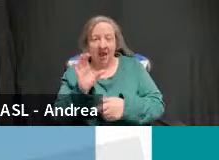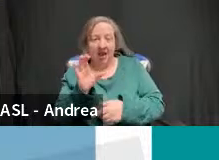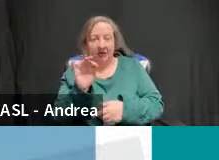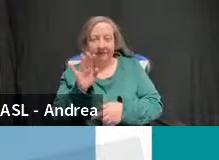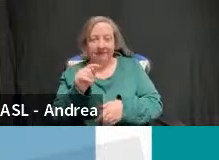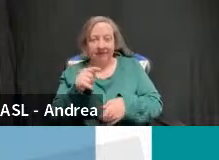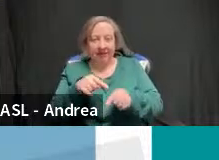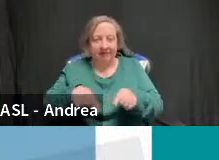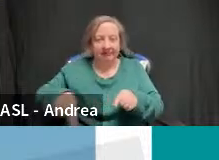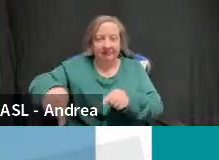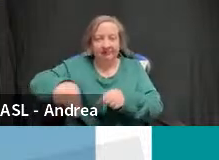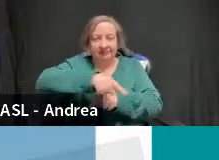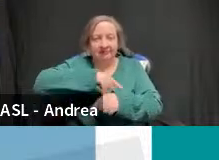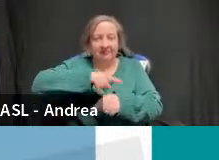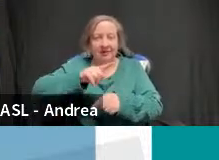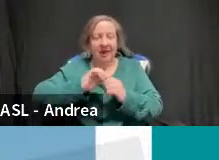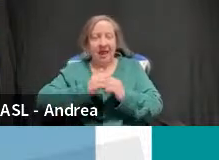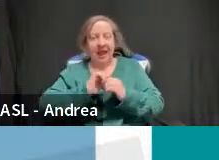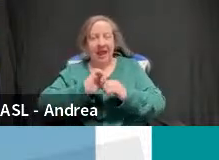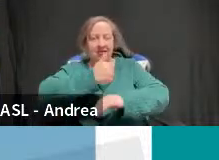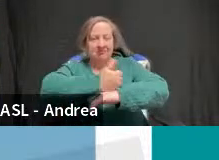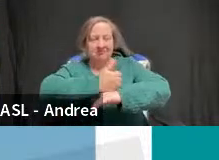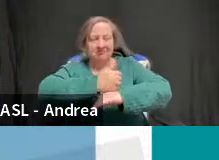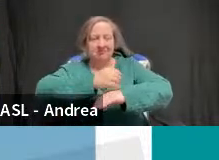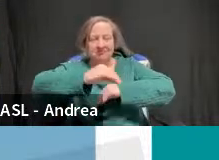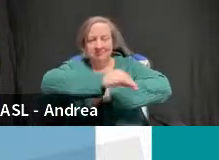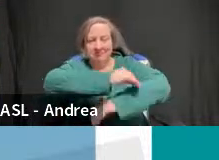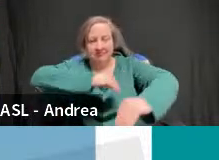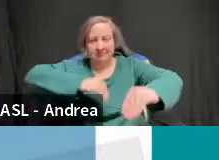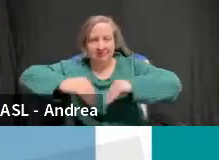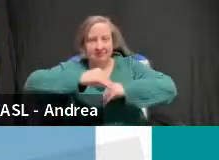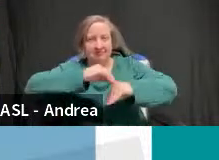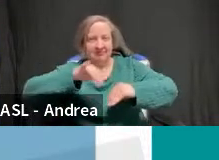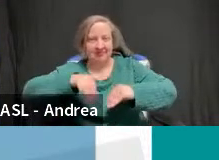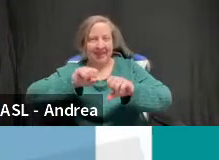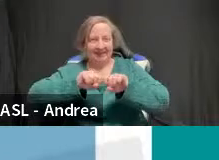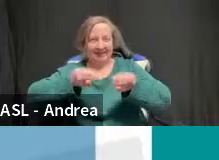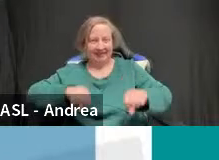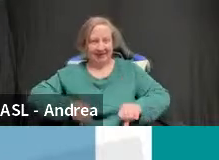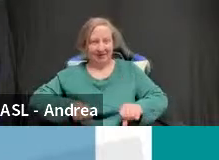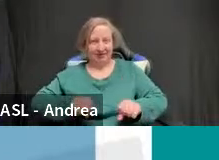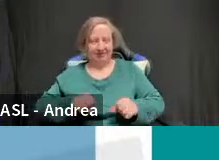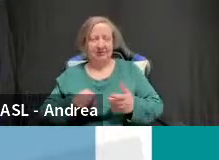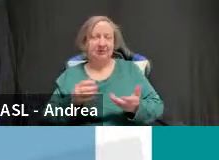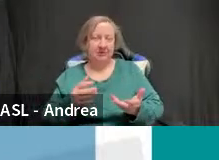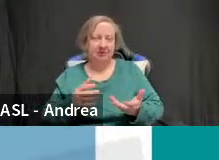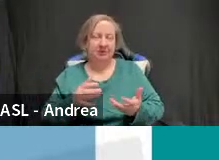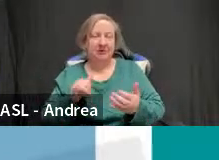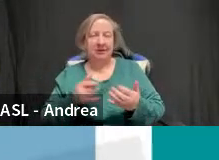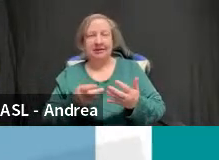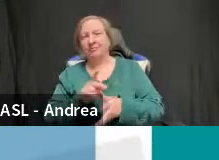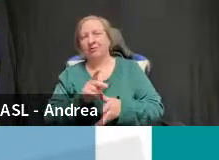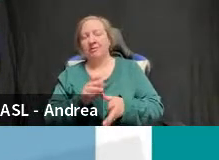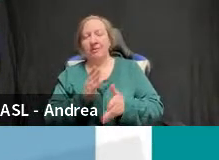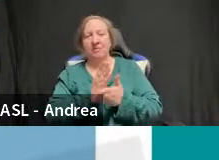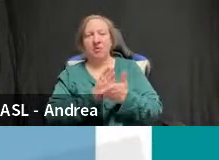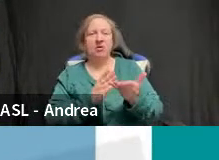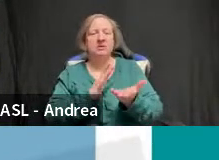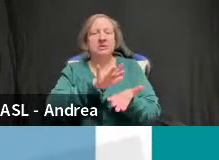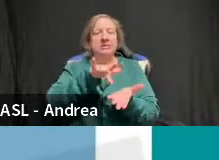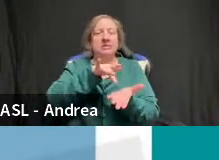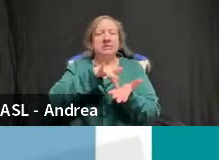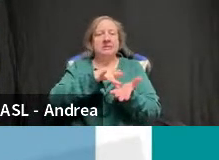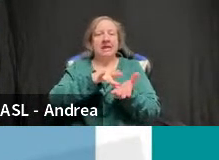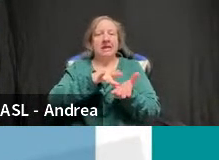of the station and a functional configuration that is. And so that's the primary element there is sort of a center